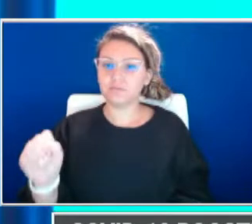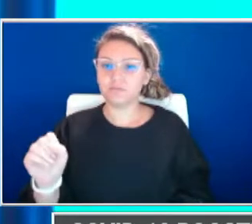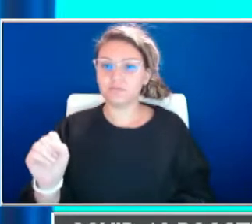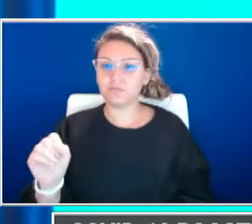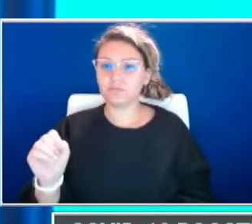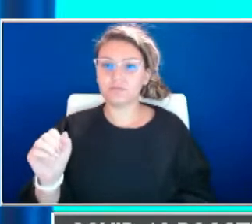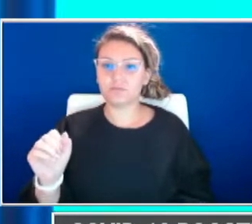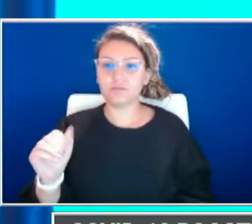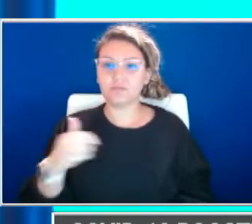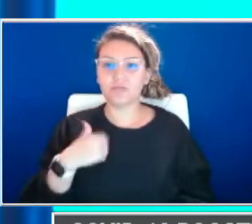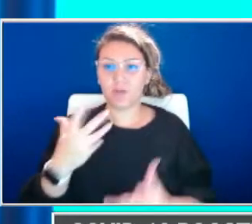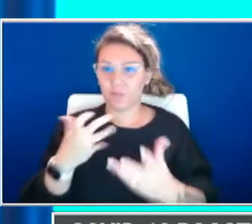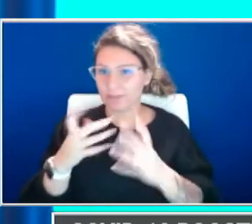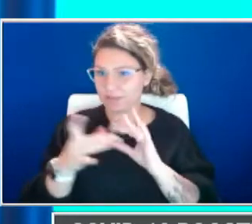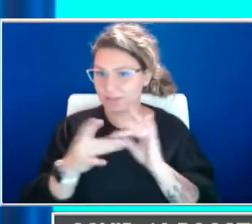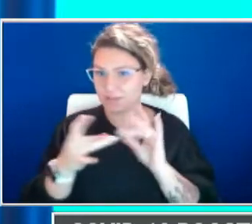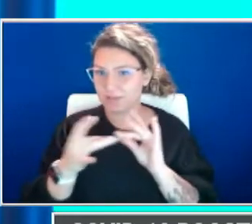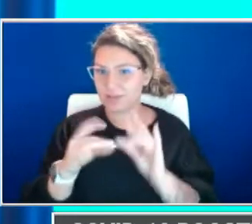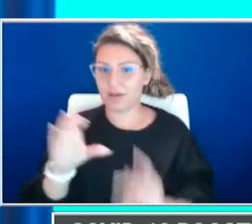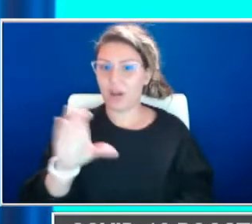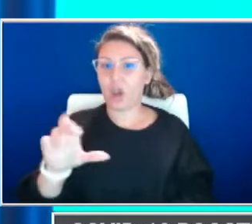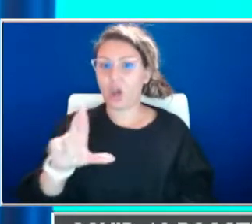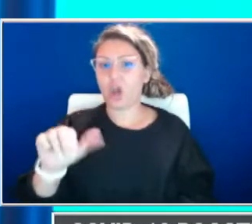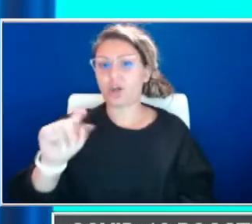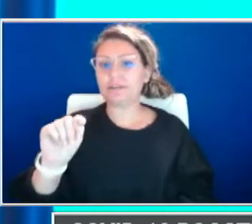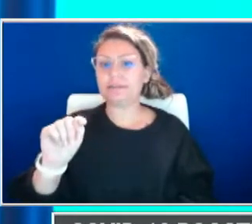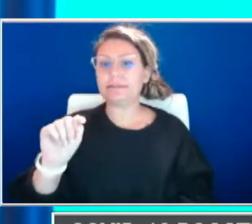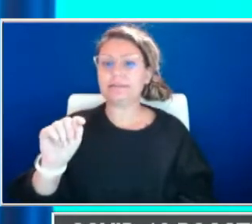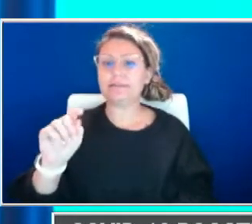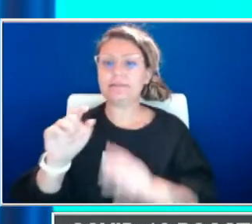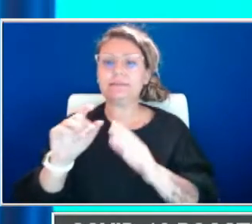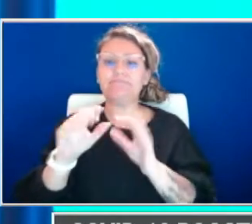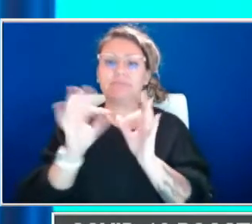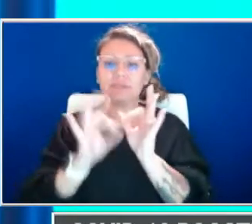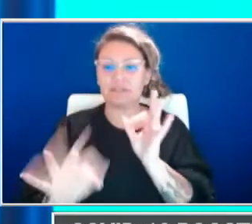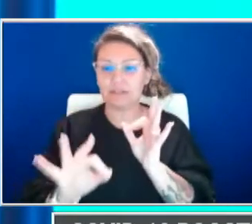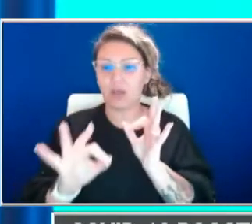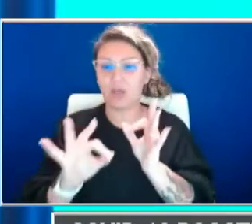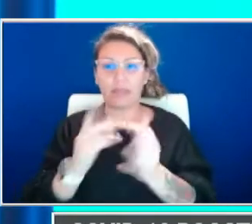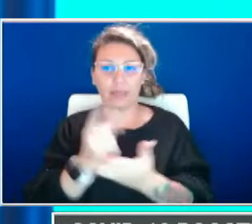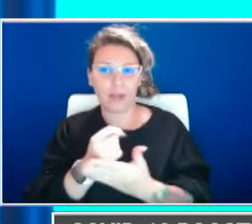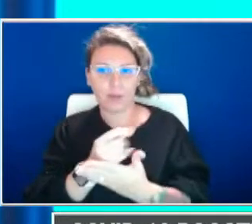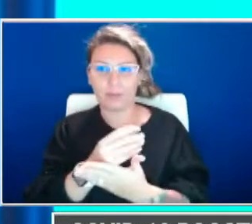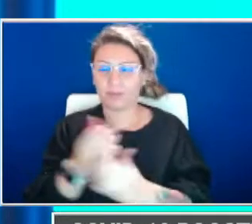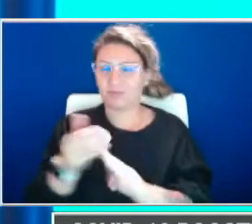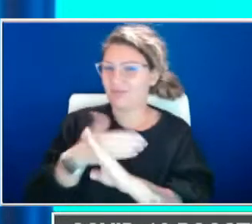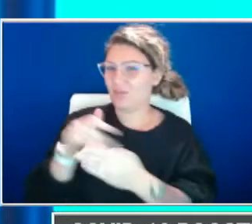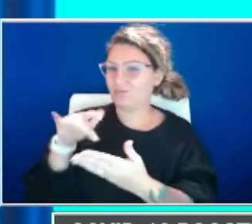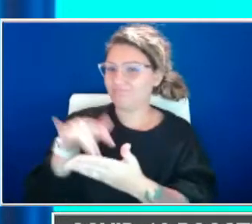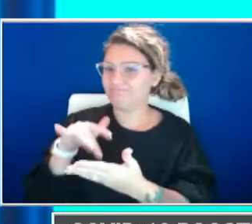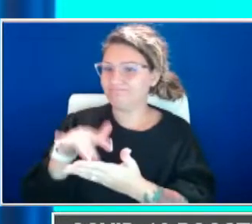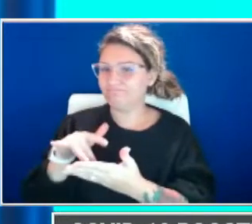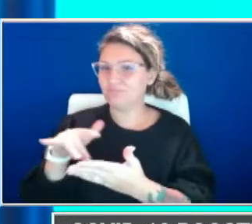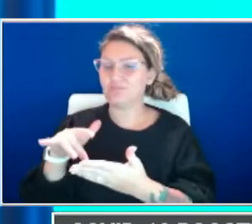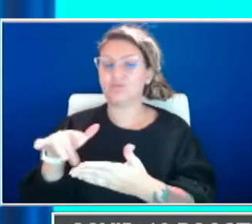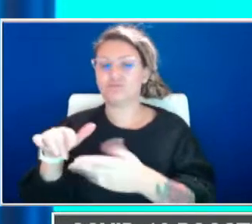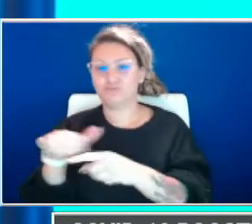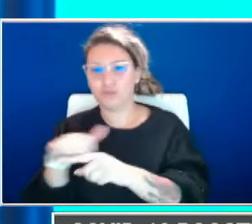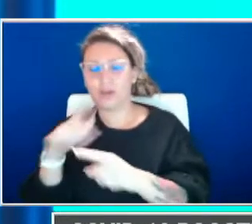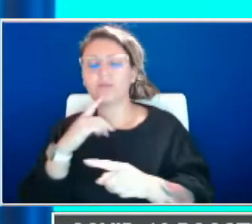I wanted to bring up CAR T-cell therapy before I talk about clinical trials. So CAR T-cell therapy has kind